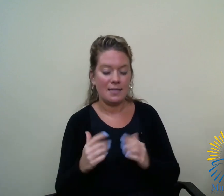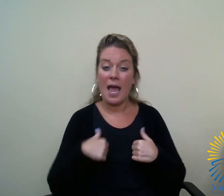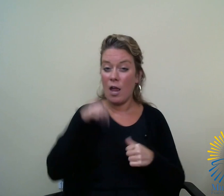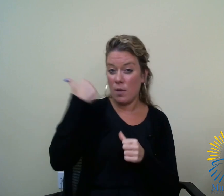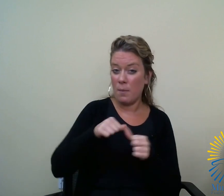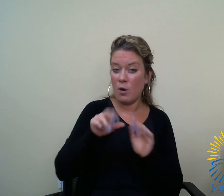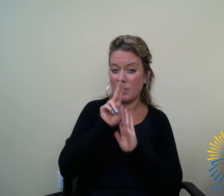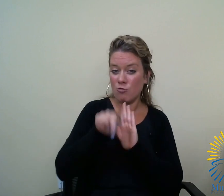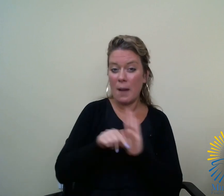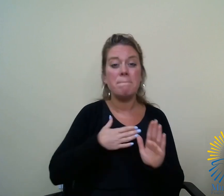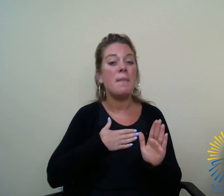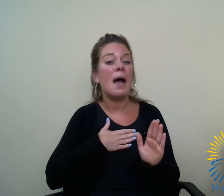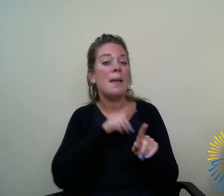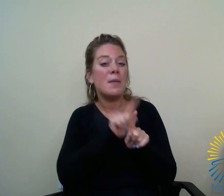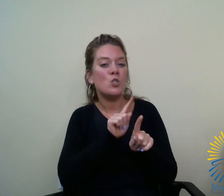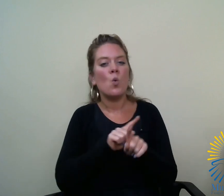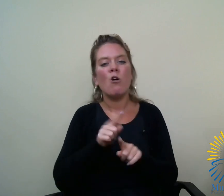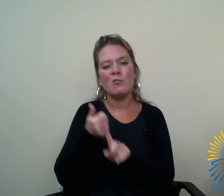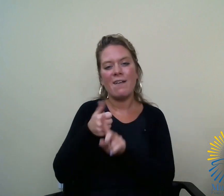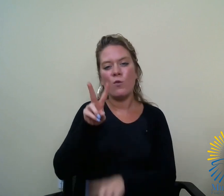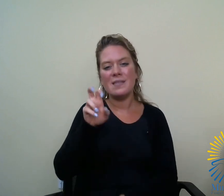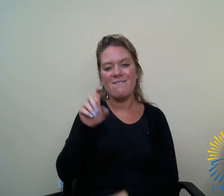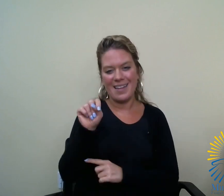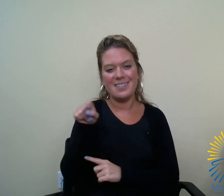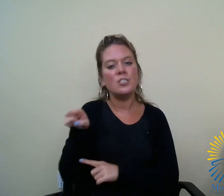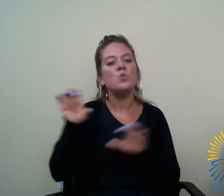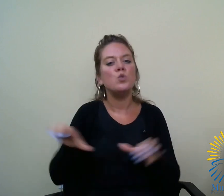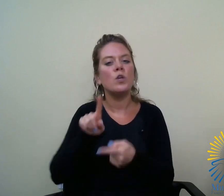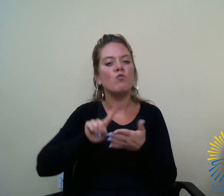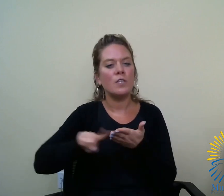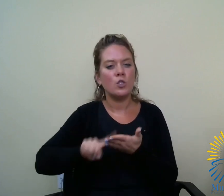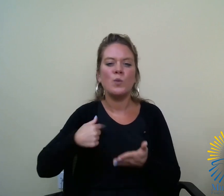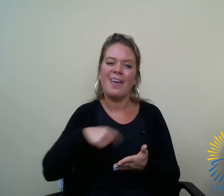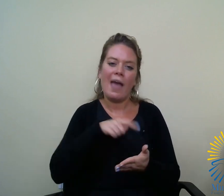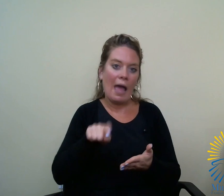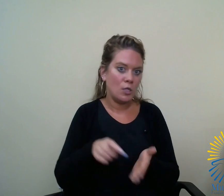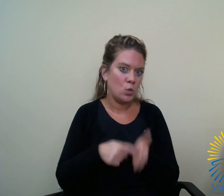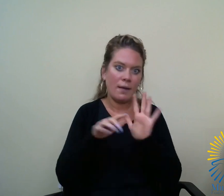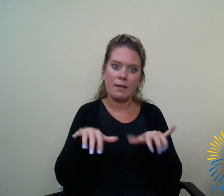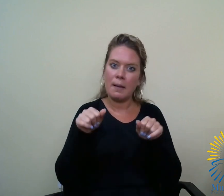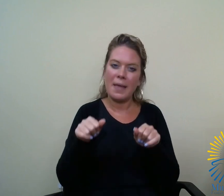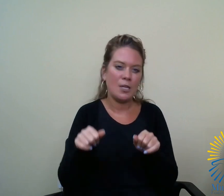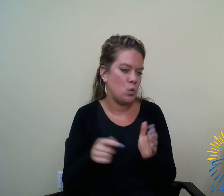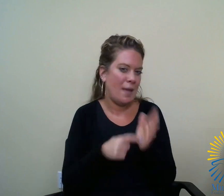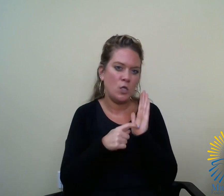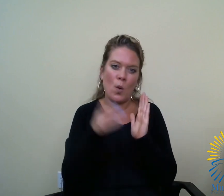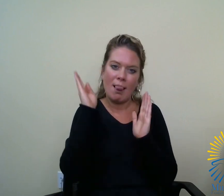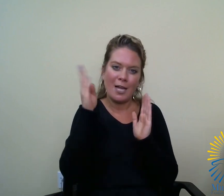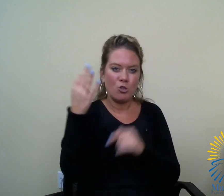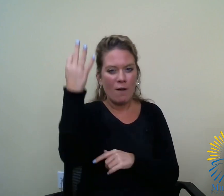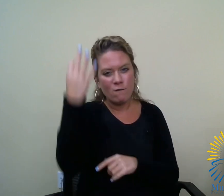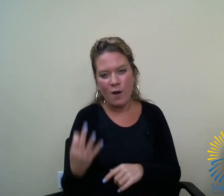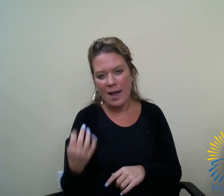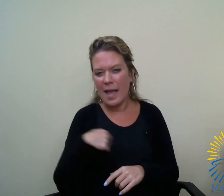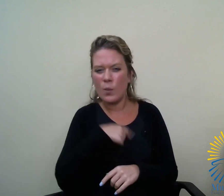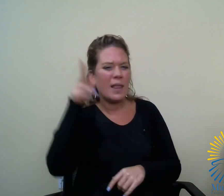was a veterinarian. She did research, and we all had to take this mandatory lecture on Fridays, and we would listen to some research that someone